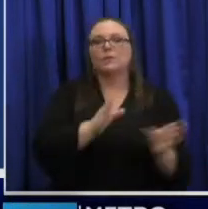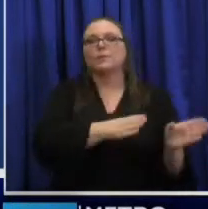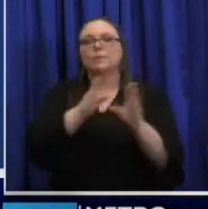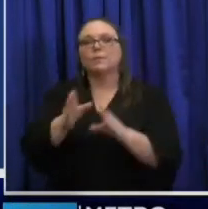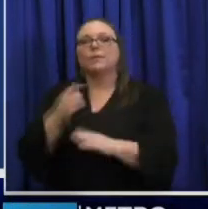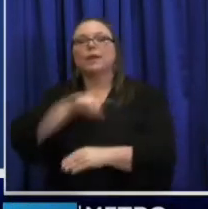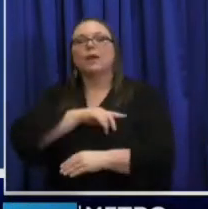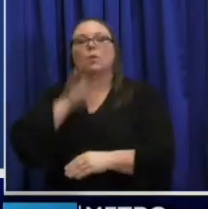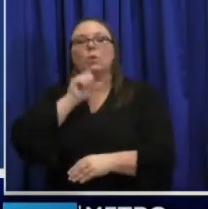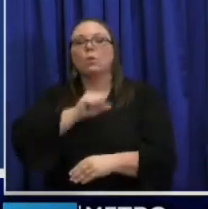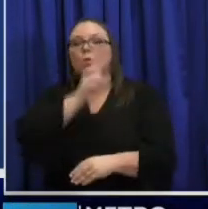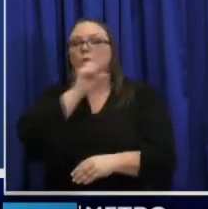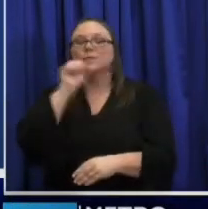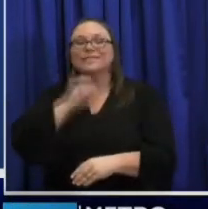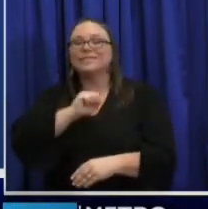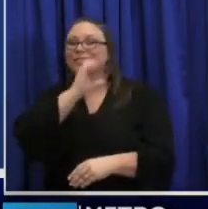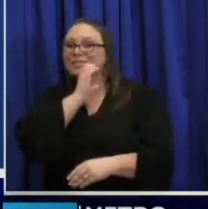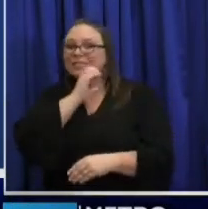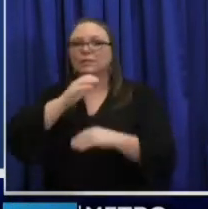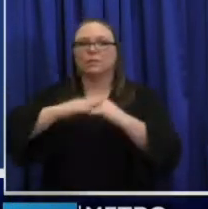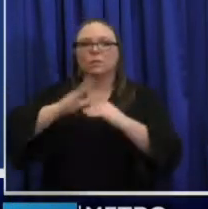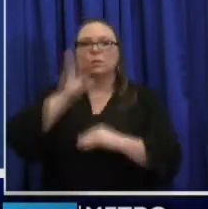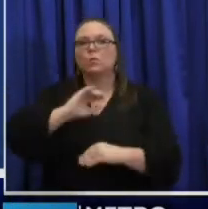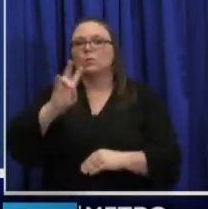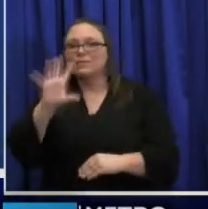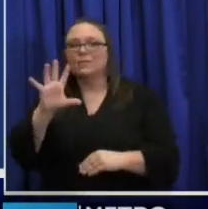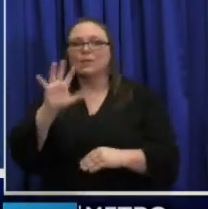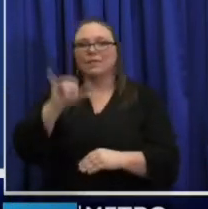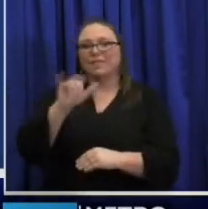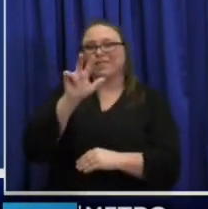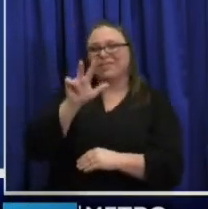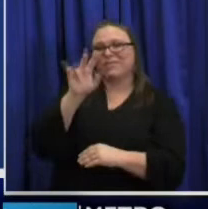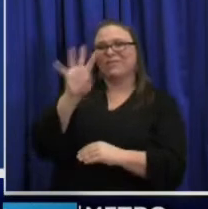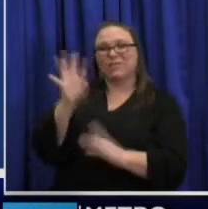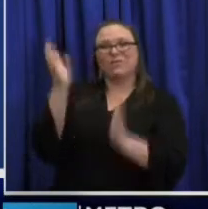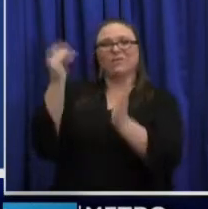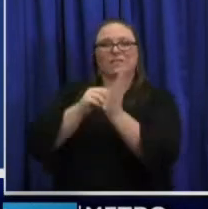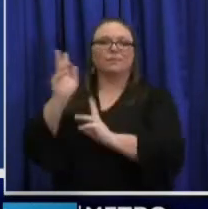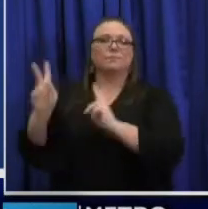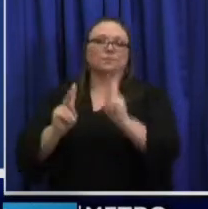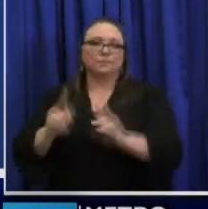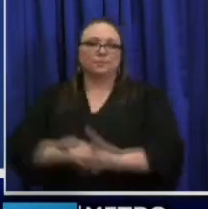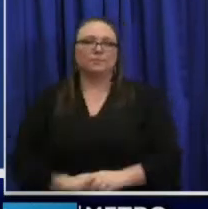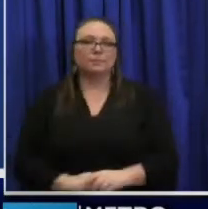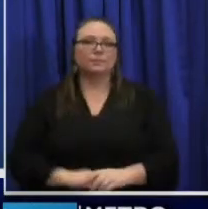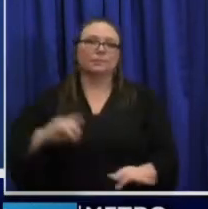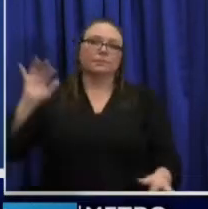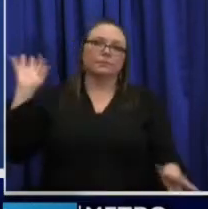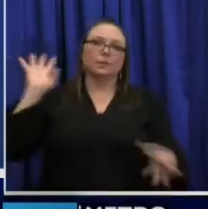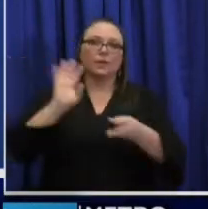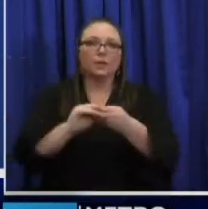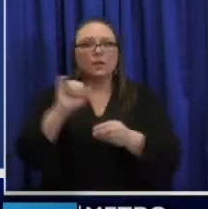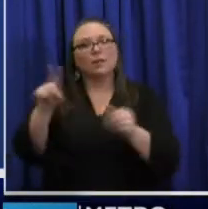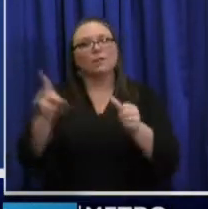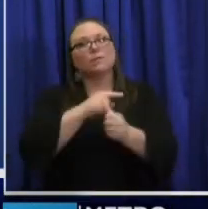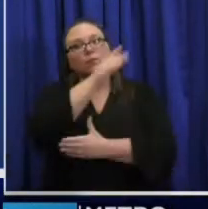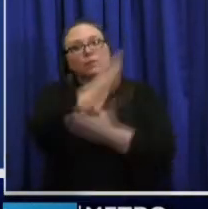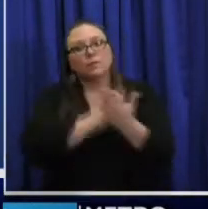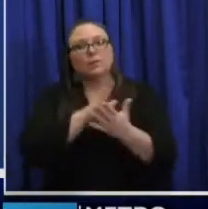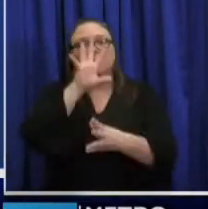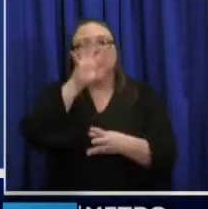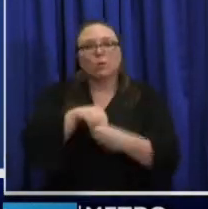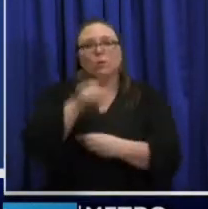and older resident population is 34,000 Nashvillians. Combined, this first phase in Nashville